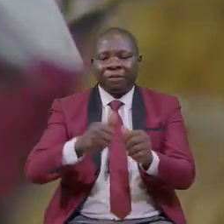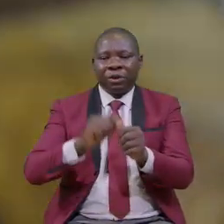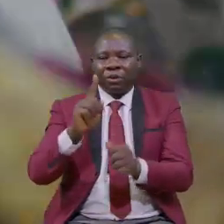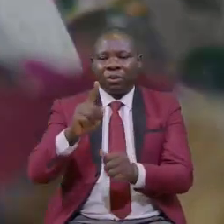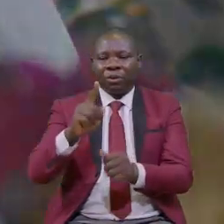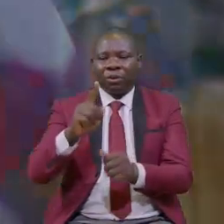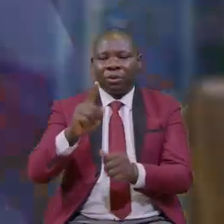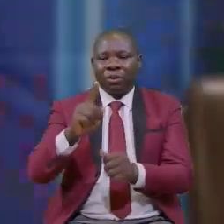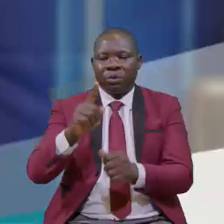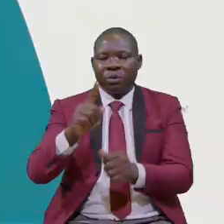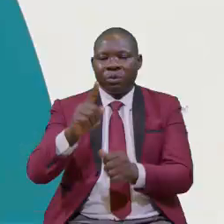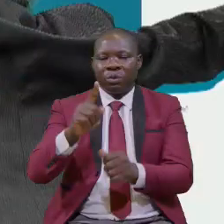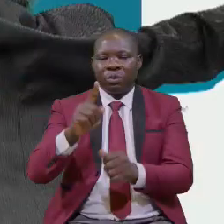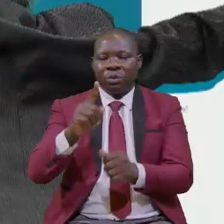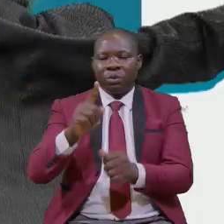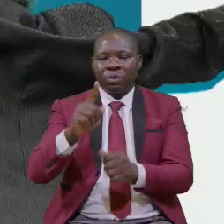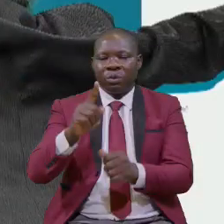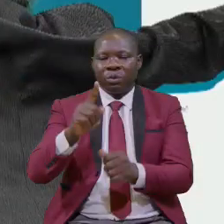tonight.